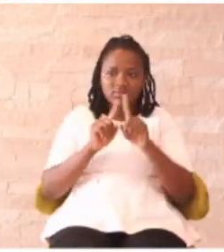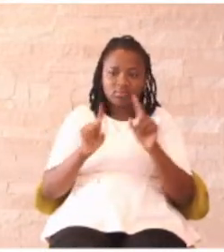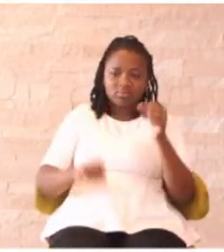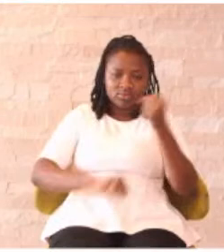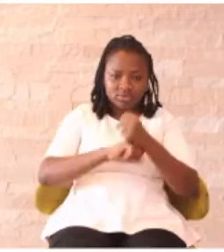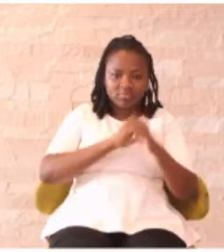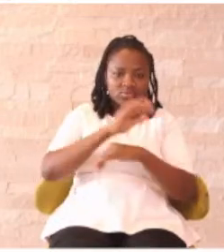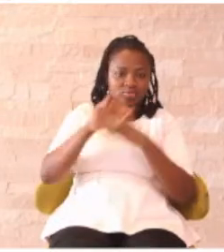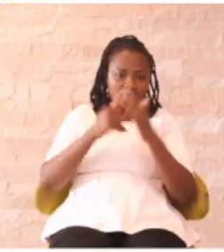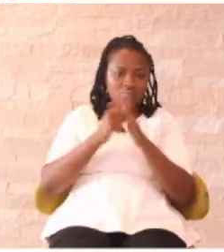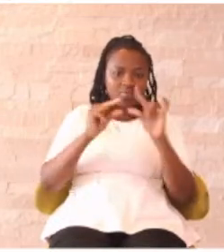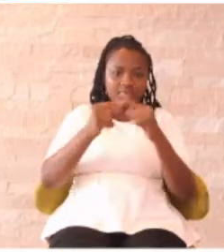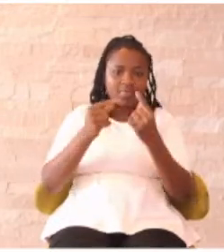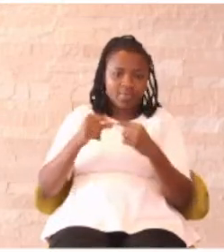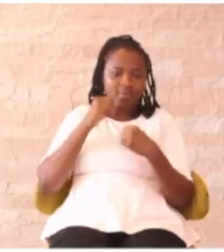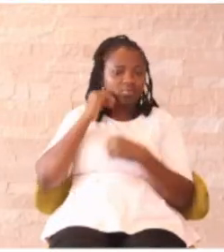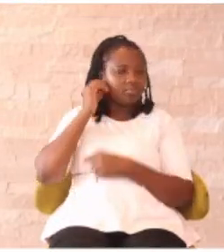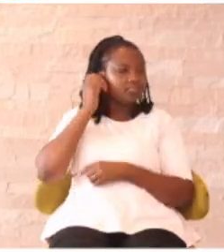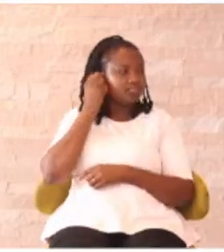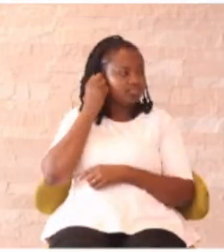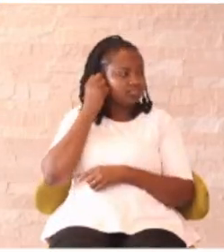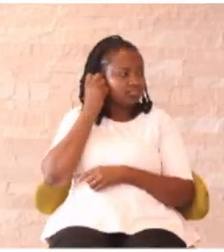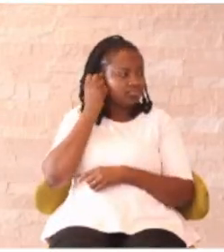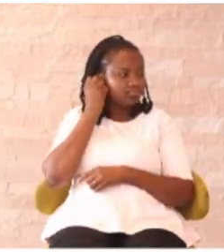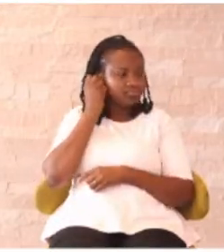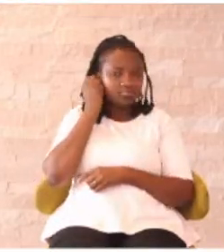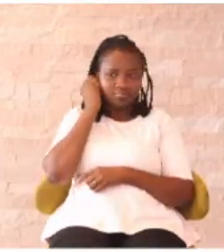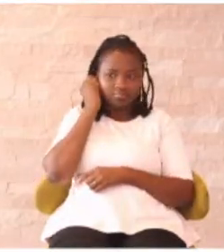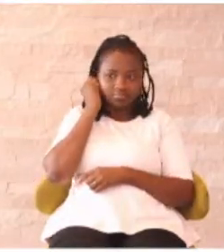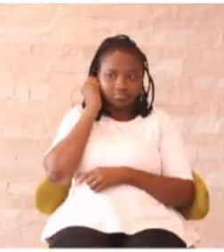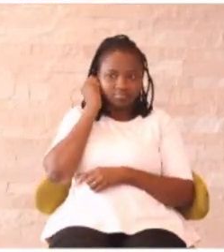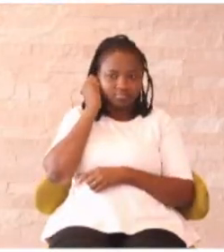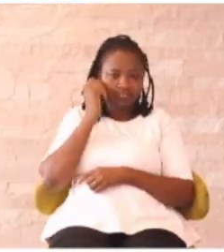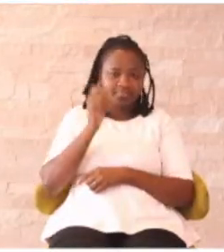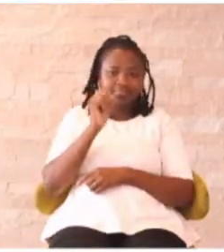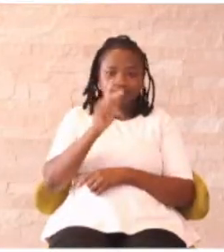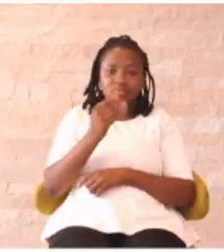all through. Okay, yeah. I get that. Thank you.